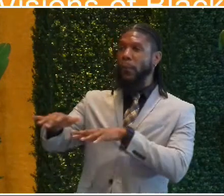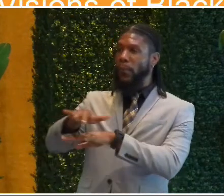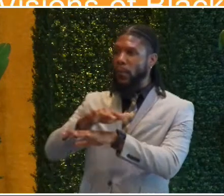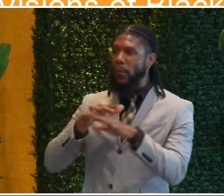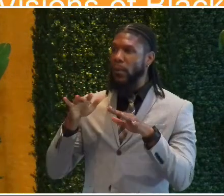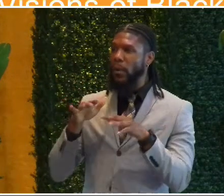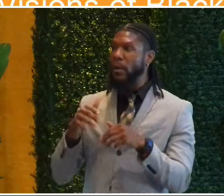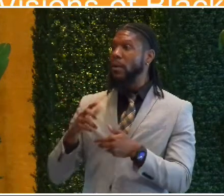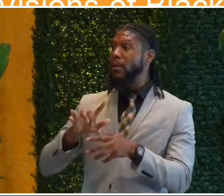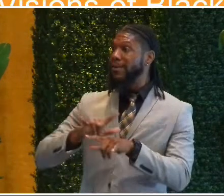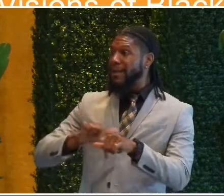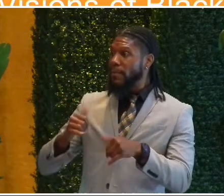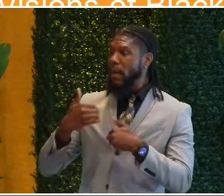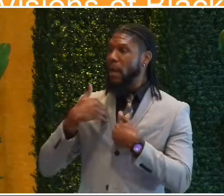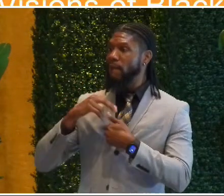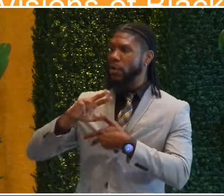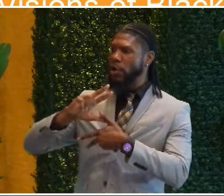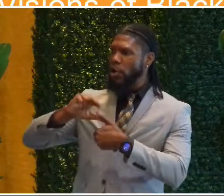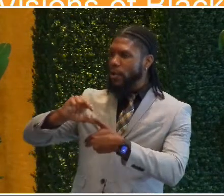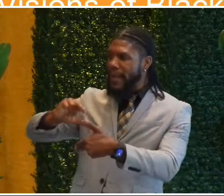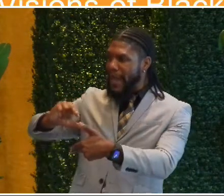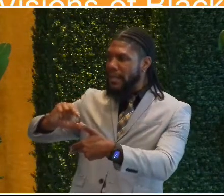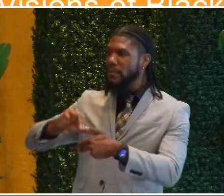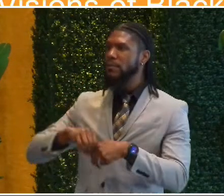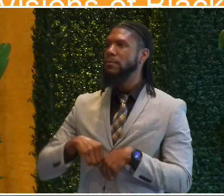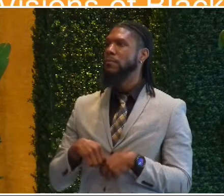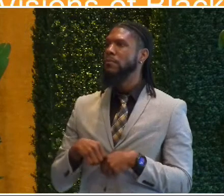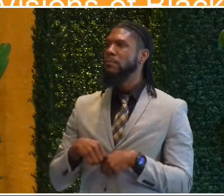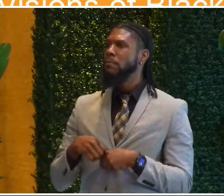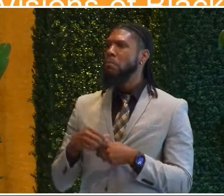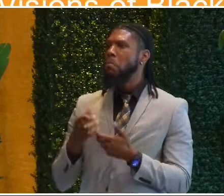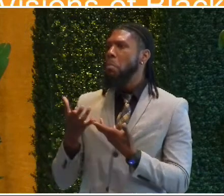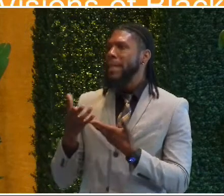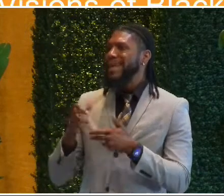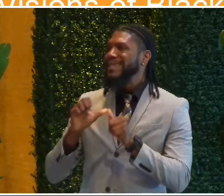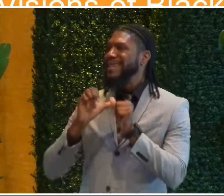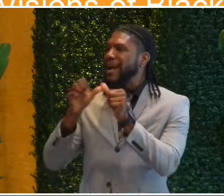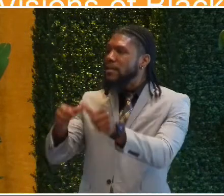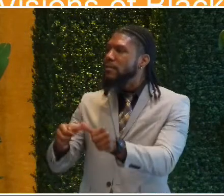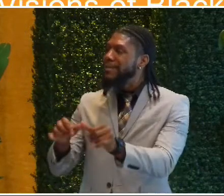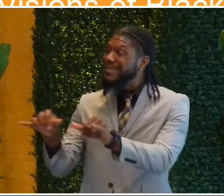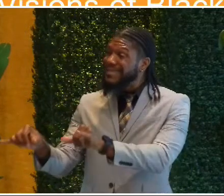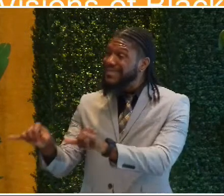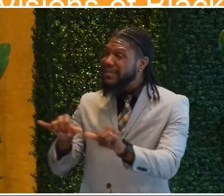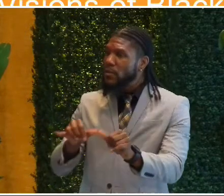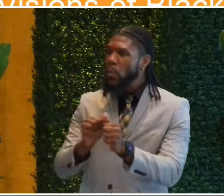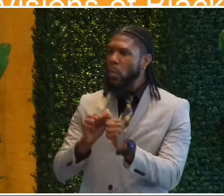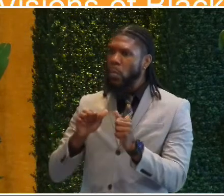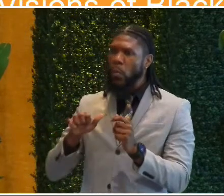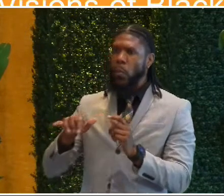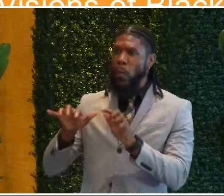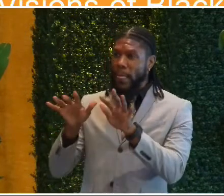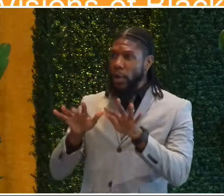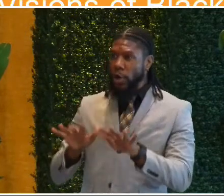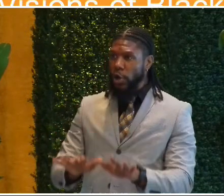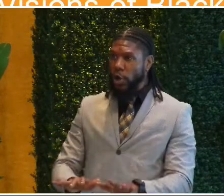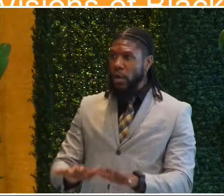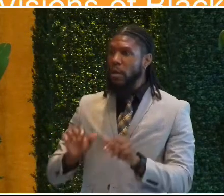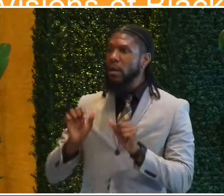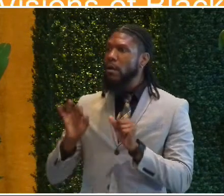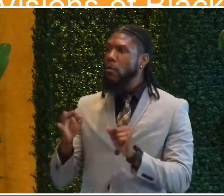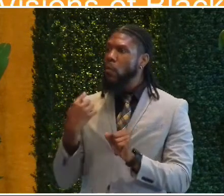it kind of peak into, but it's constant. It's like the weather. If we are in a position where we are constantly saying